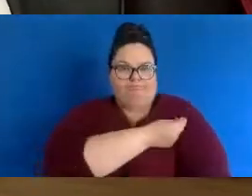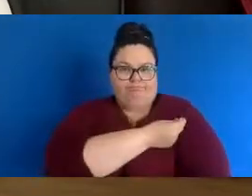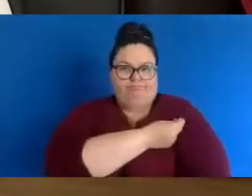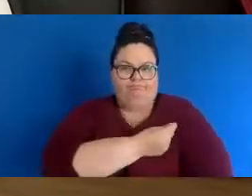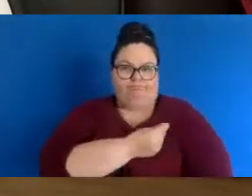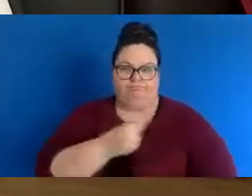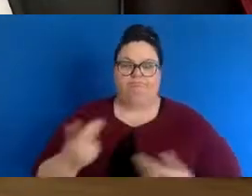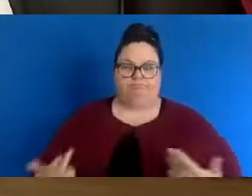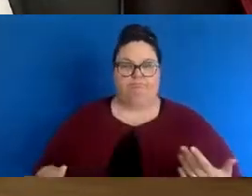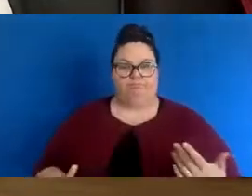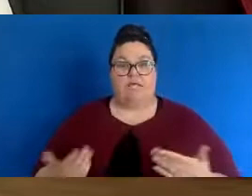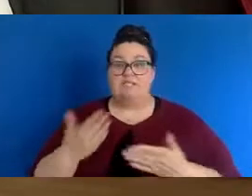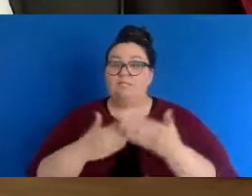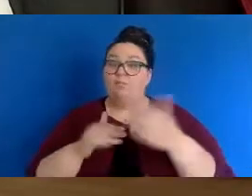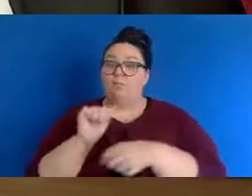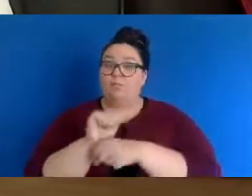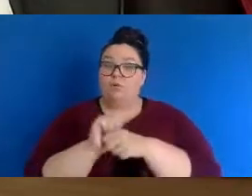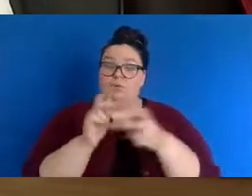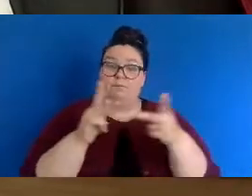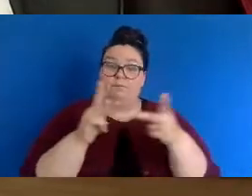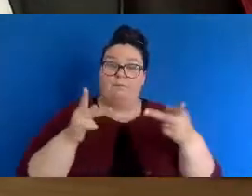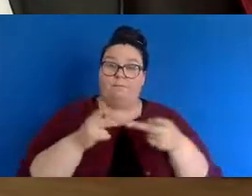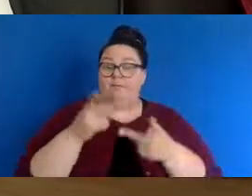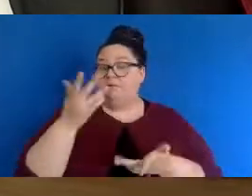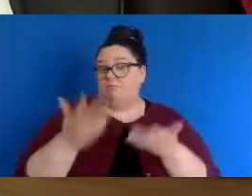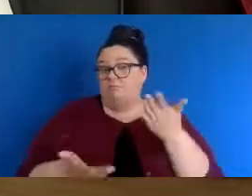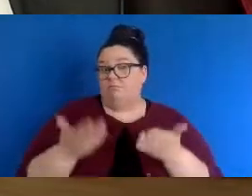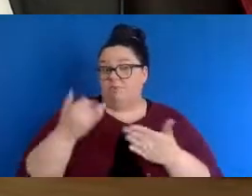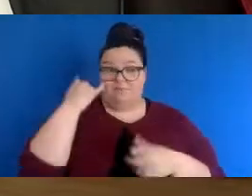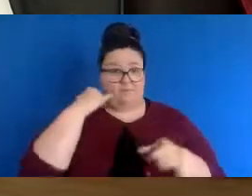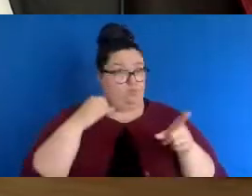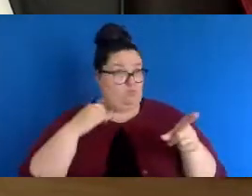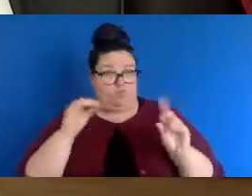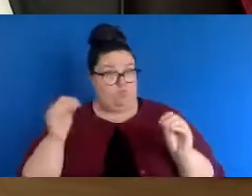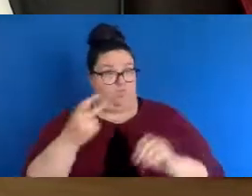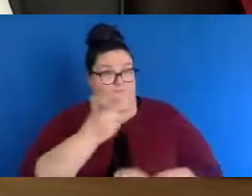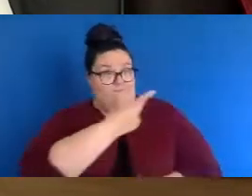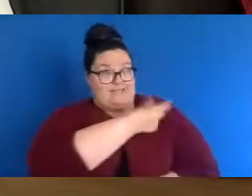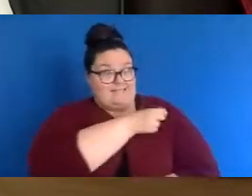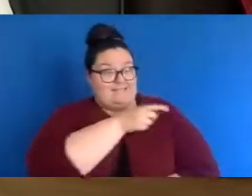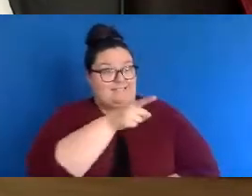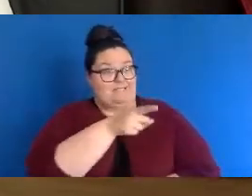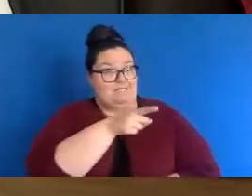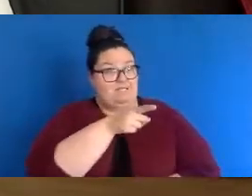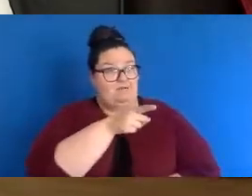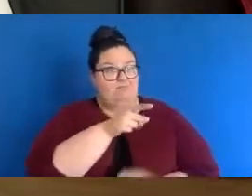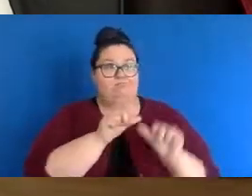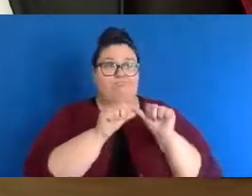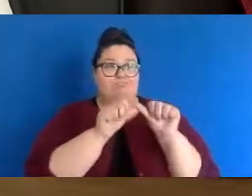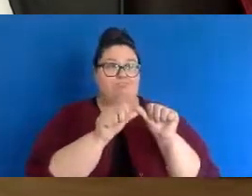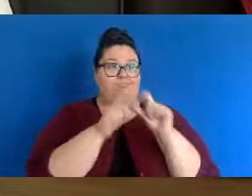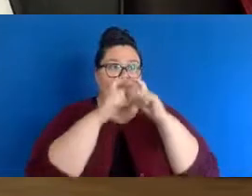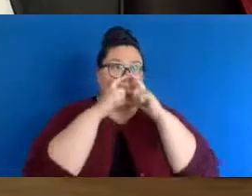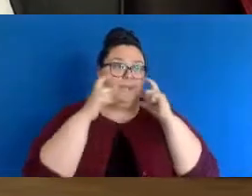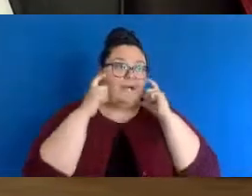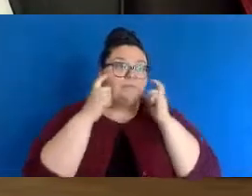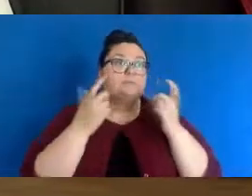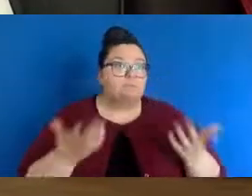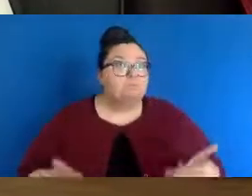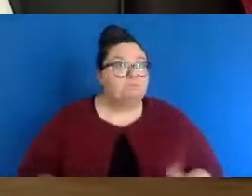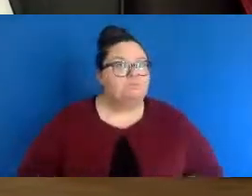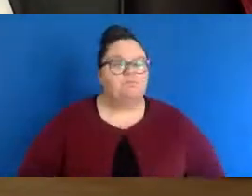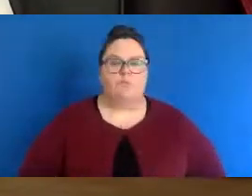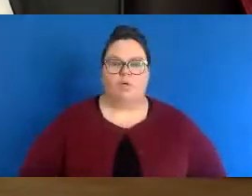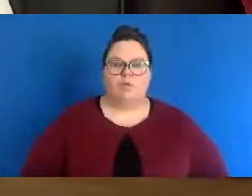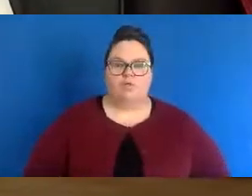there are probably some workplaces where if a person was not vaccinated, they would have to continue with masking. So it'll